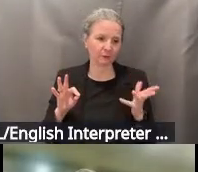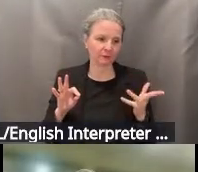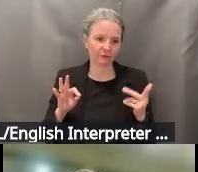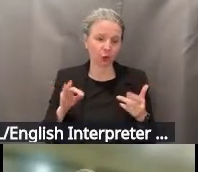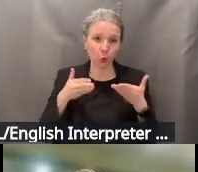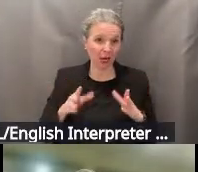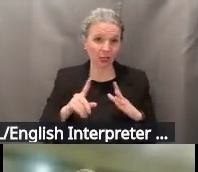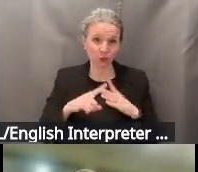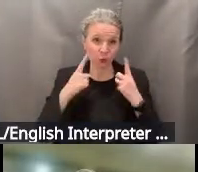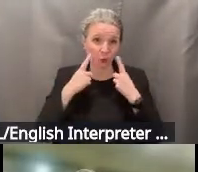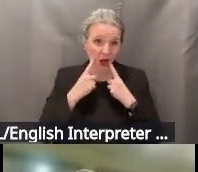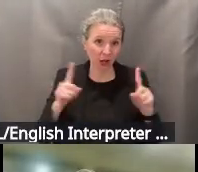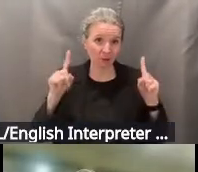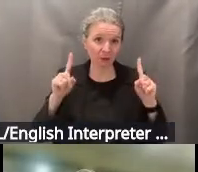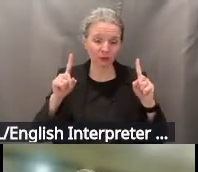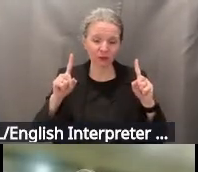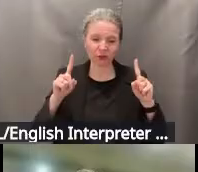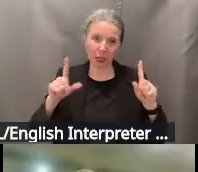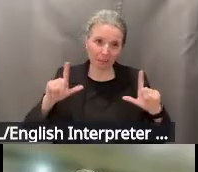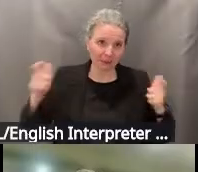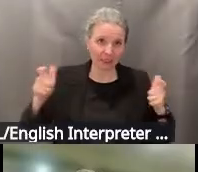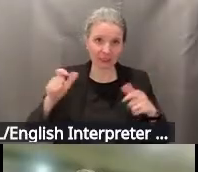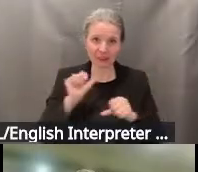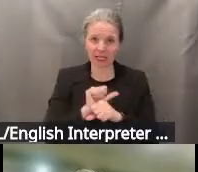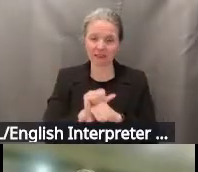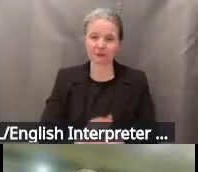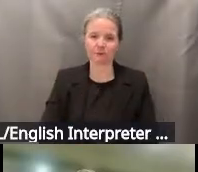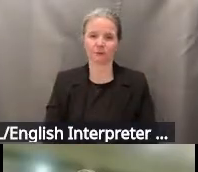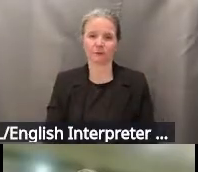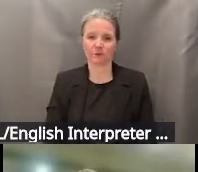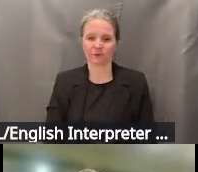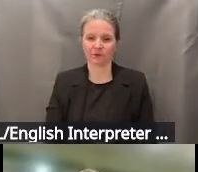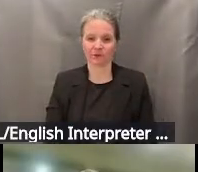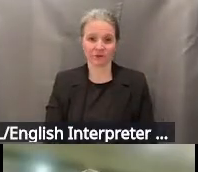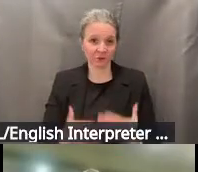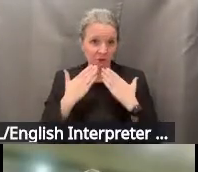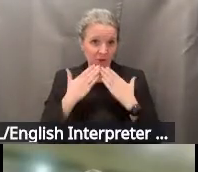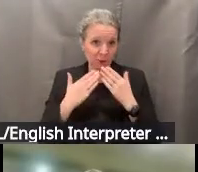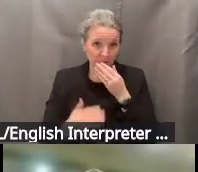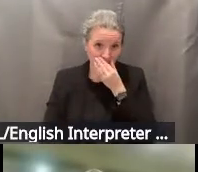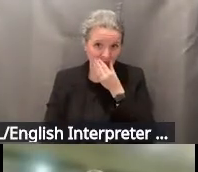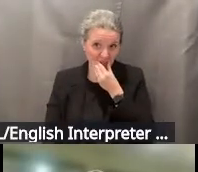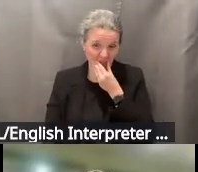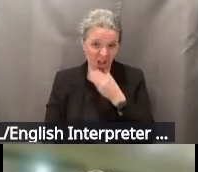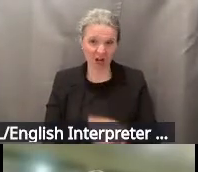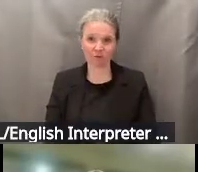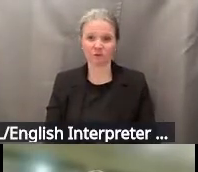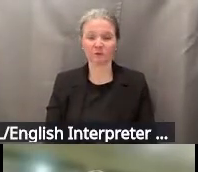way to accomplish such a large task. Thank you.